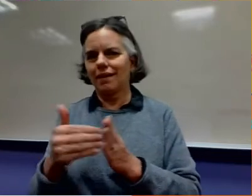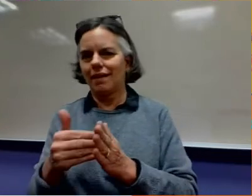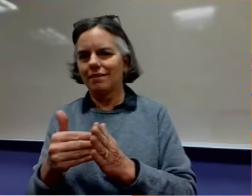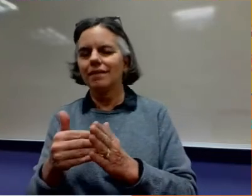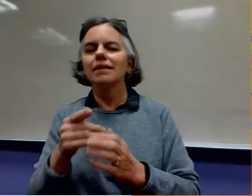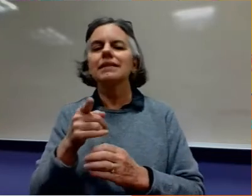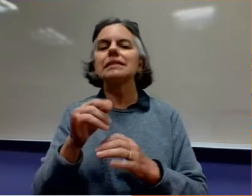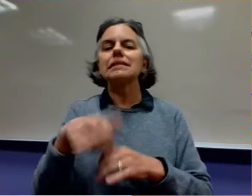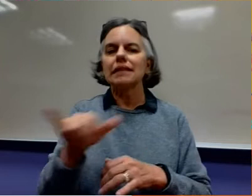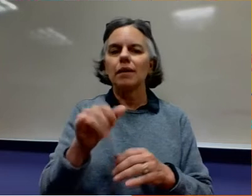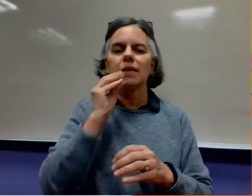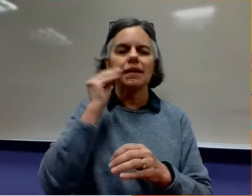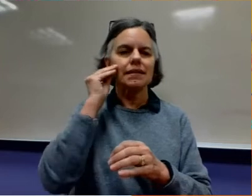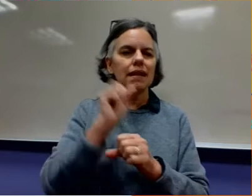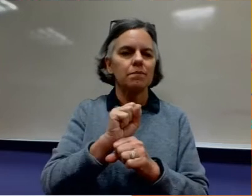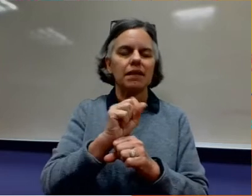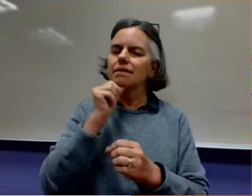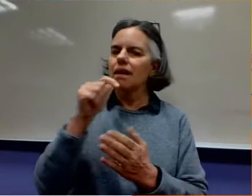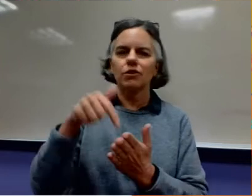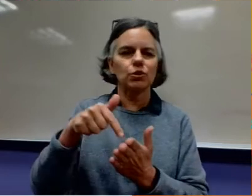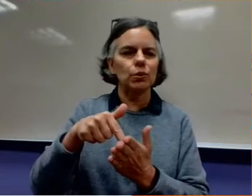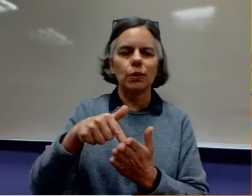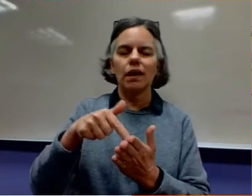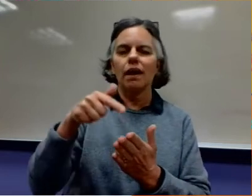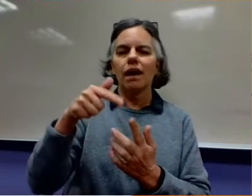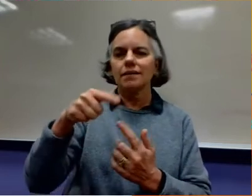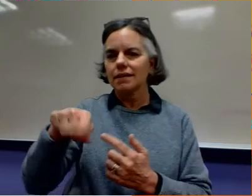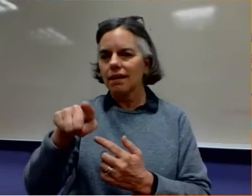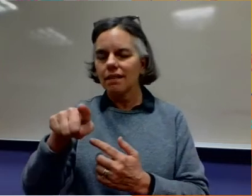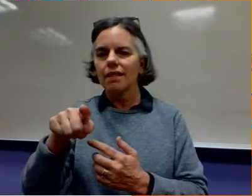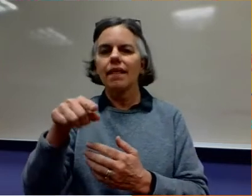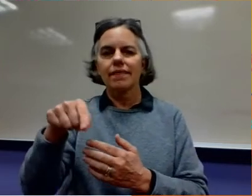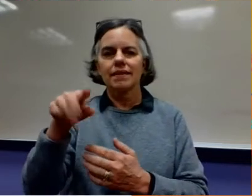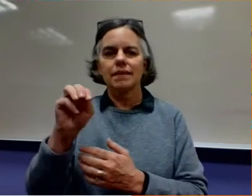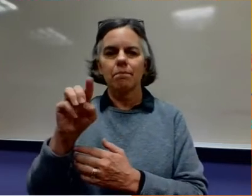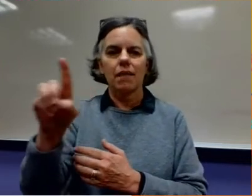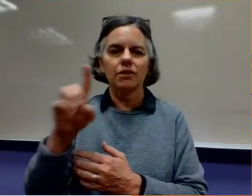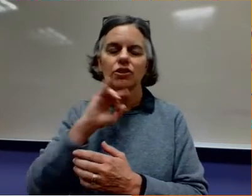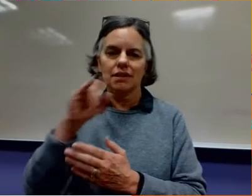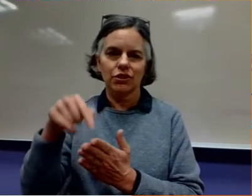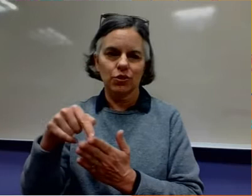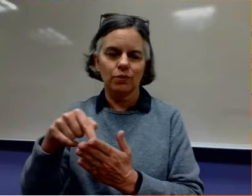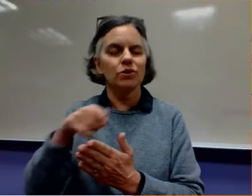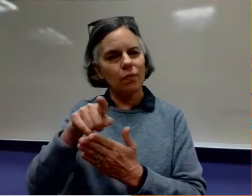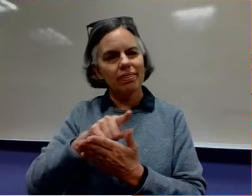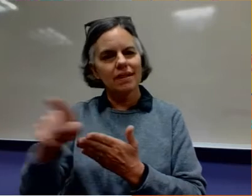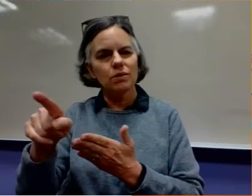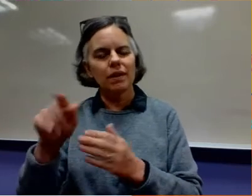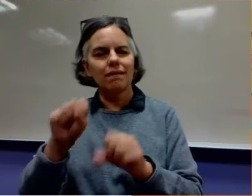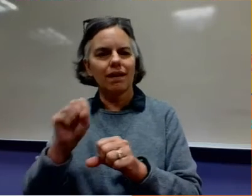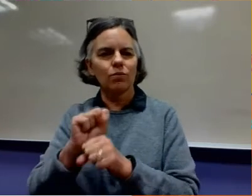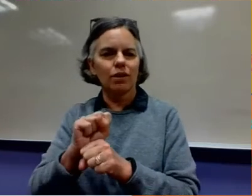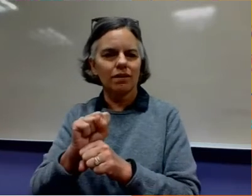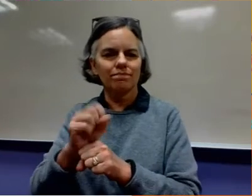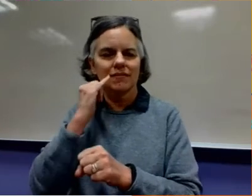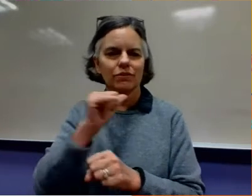assignment, but it's not due until this module is due. So you have this week to work on that if